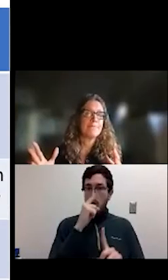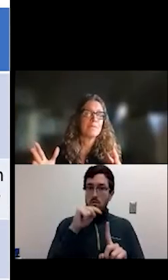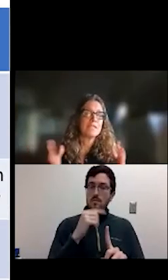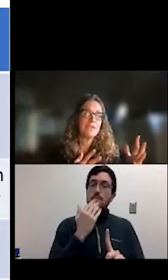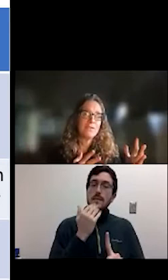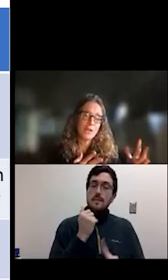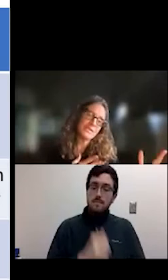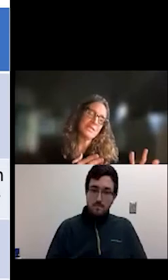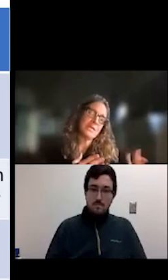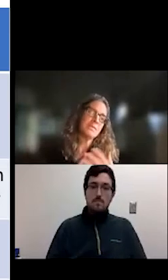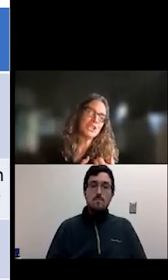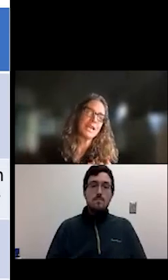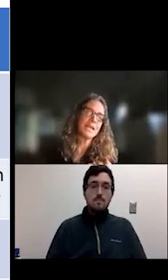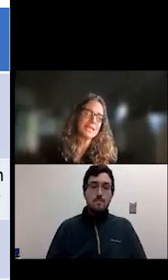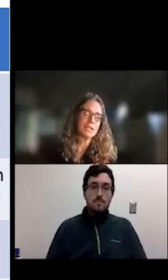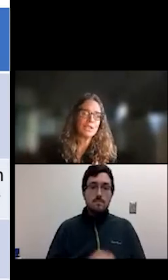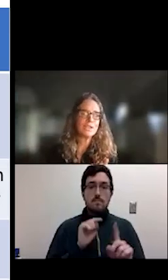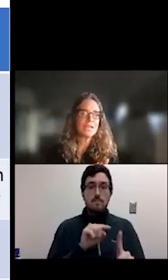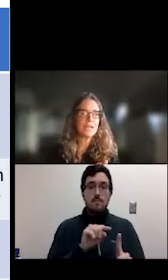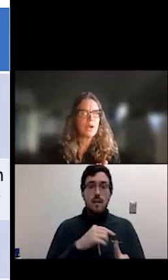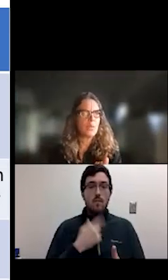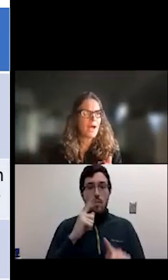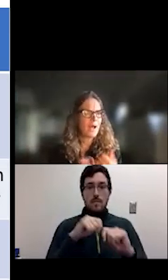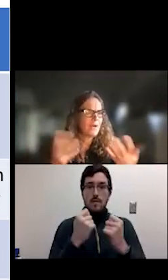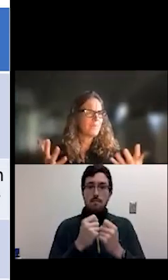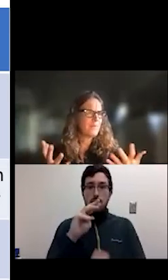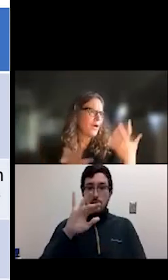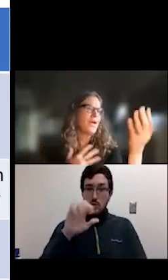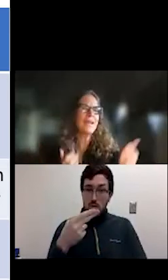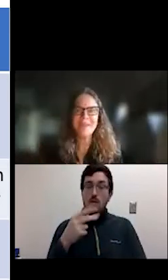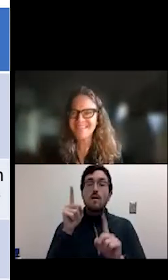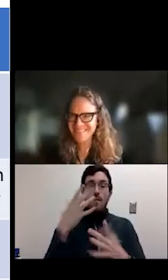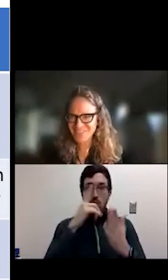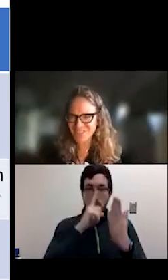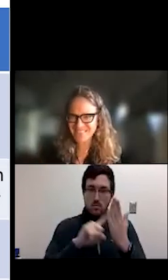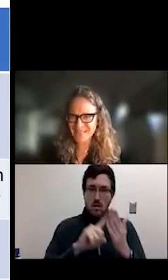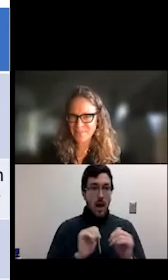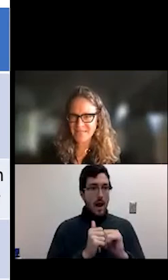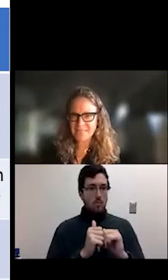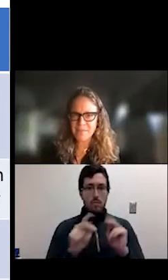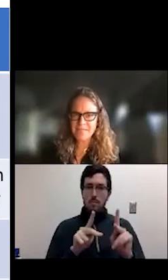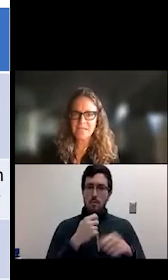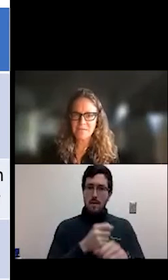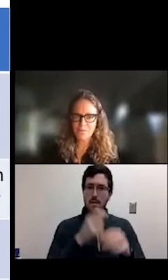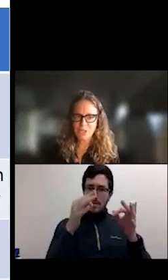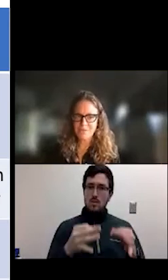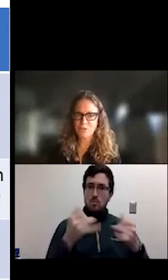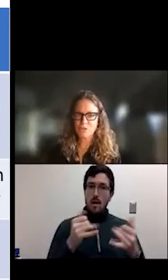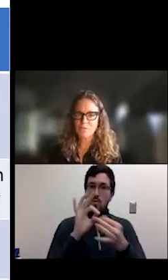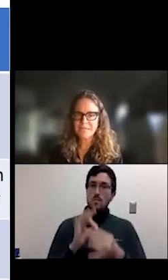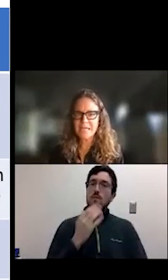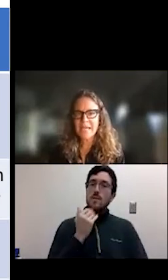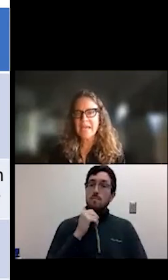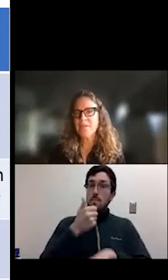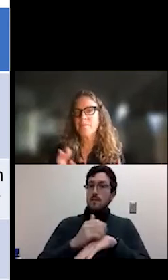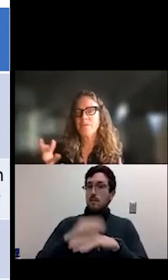where Tiffany Vano's team in Michigan has actually looked at, well, how are people already making decisions in diabetes based on information